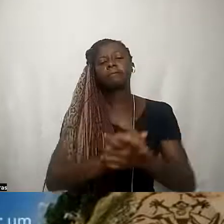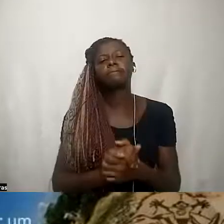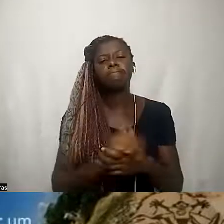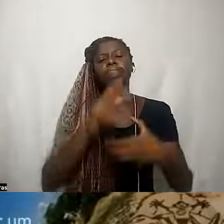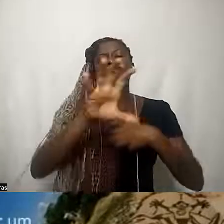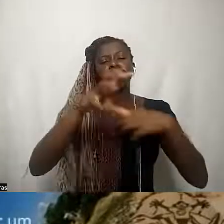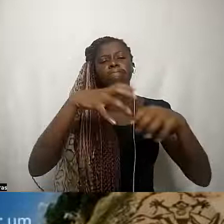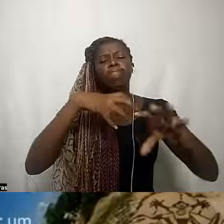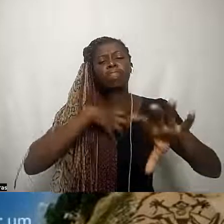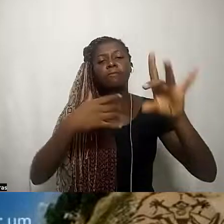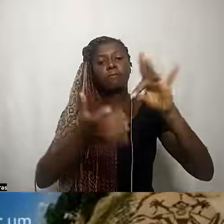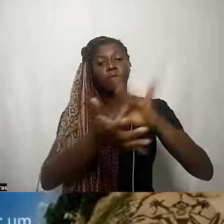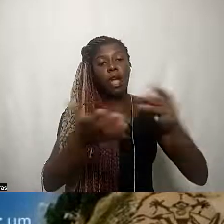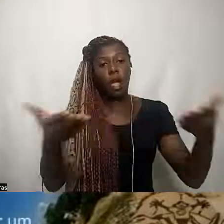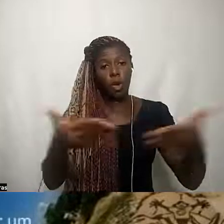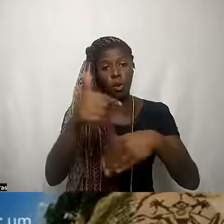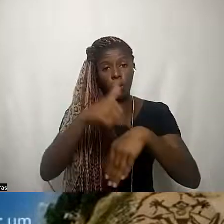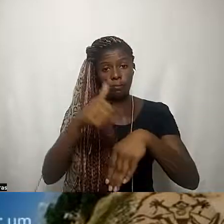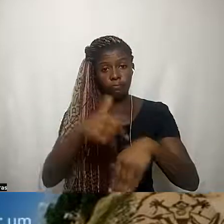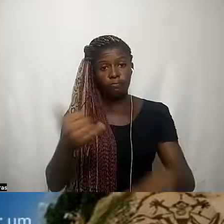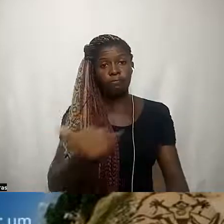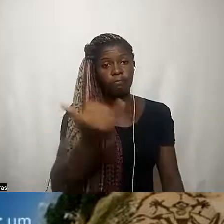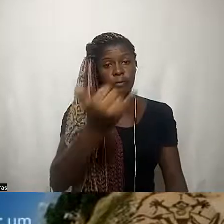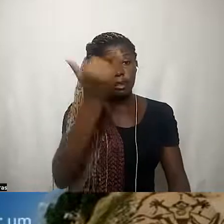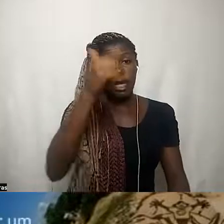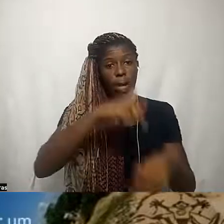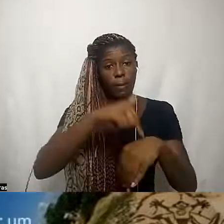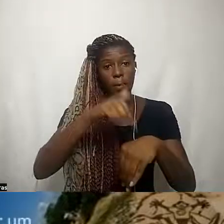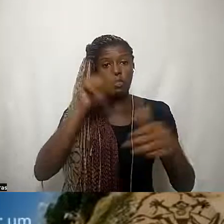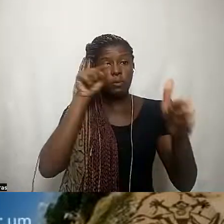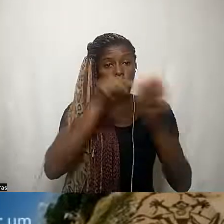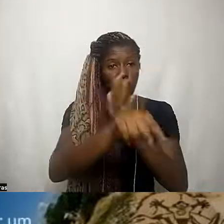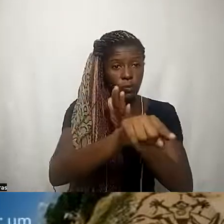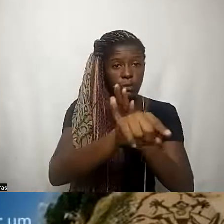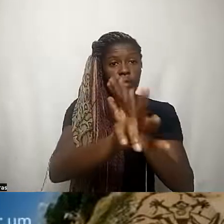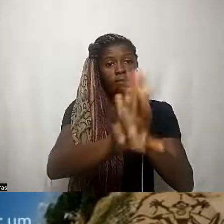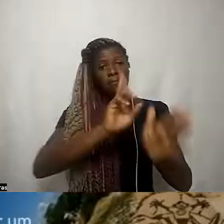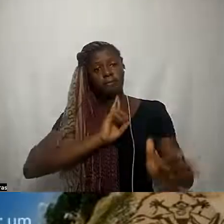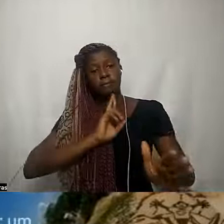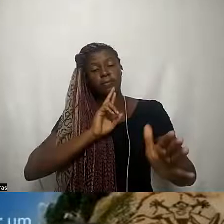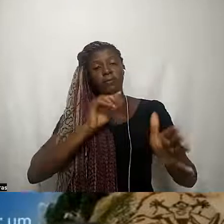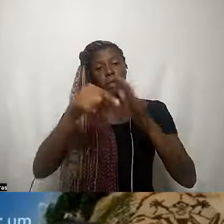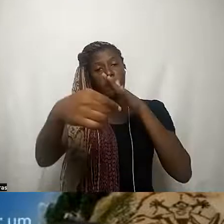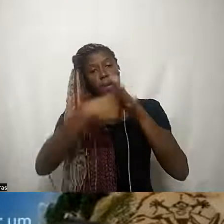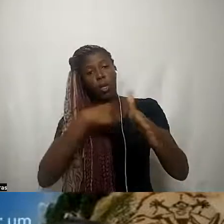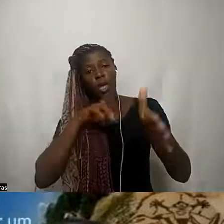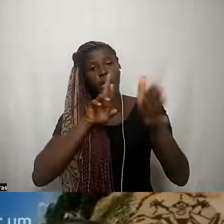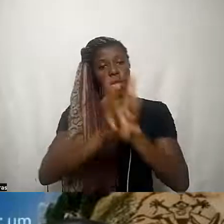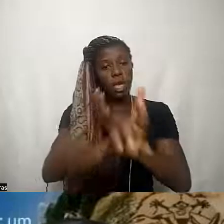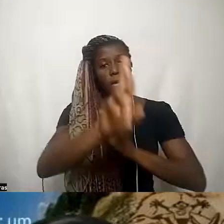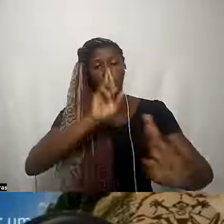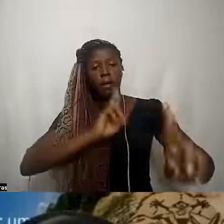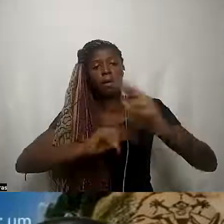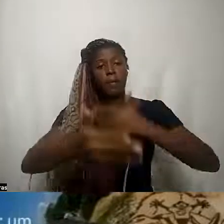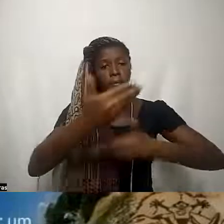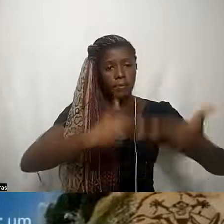ocean. That's what we are aiming at. And well, now we have the Q&A moment. That's very important. For those that haven't